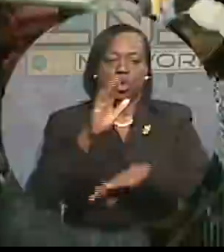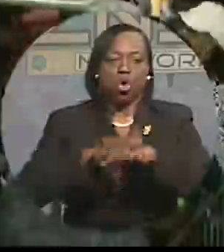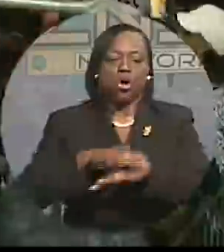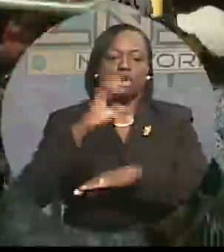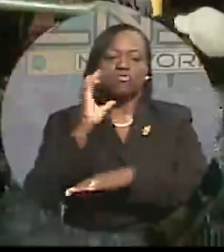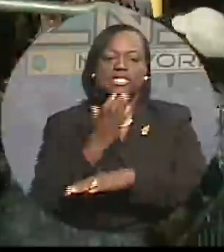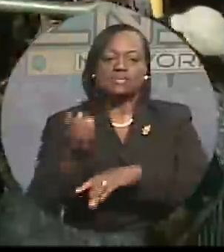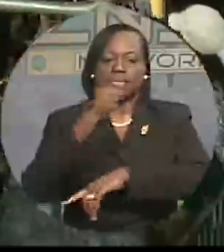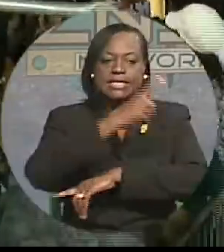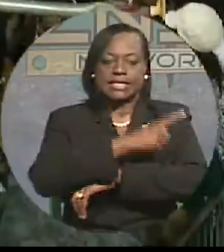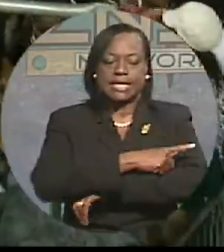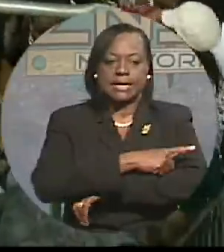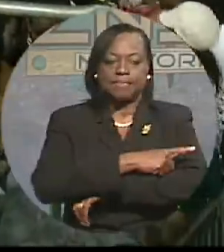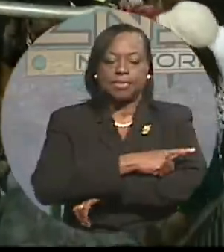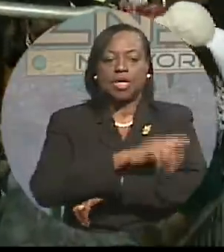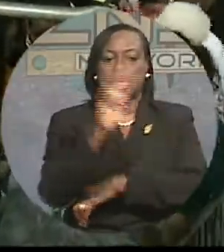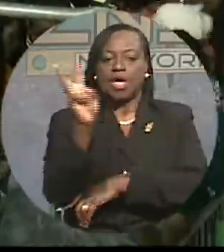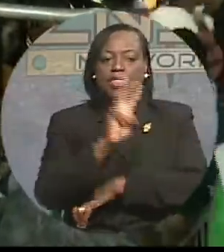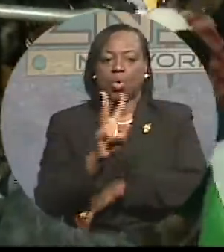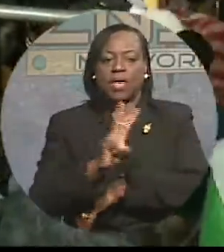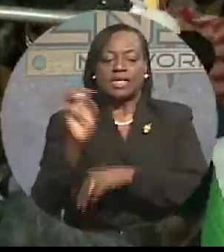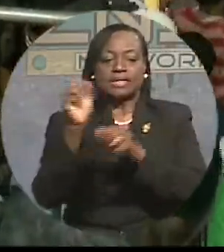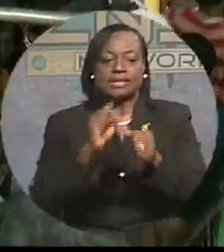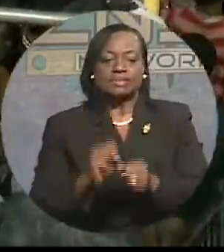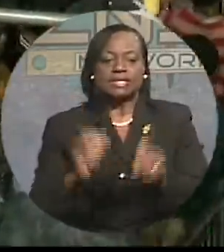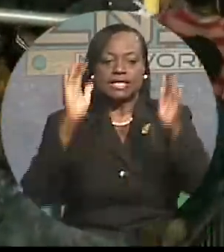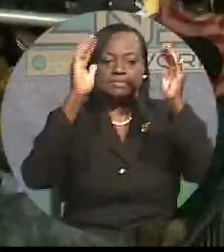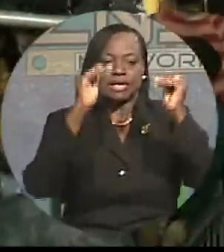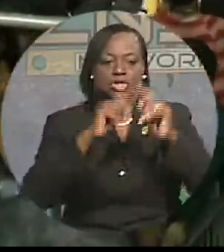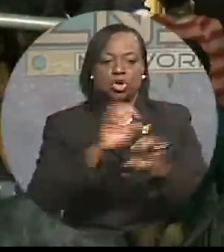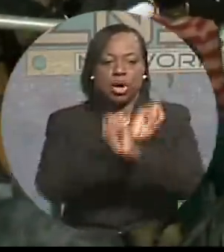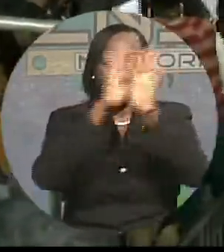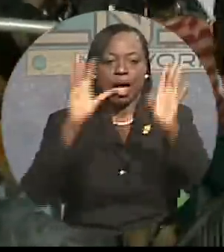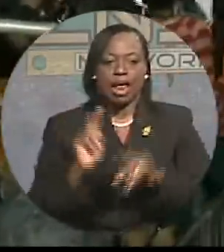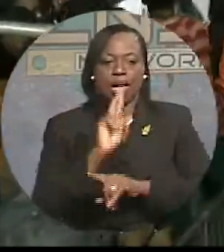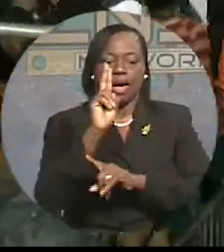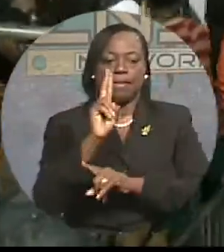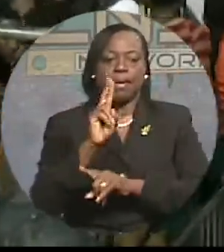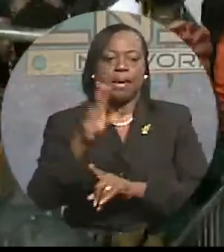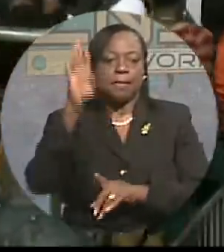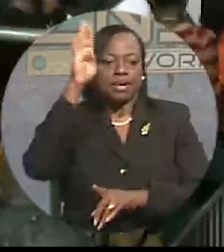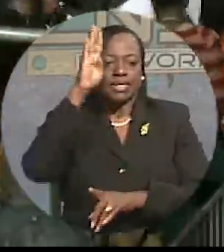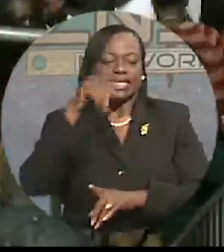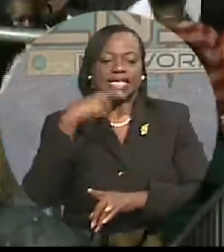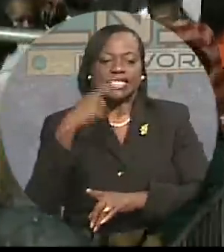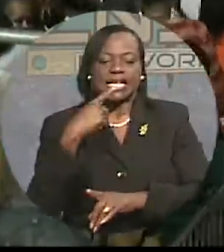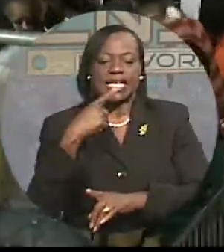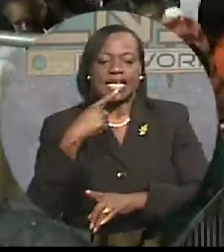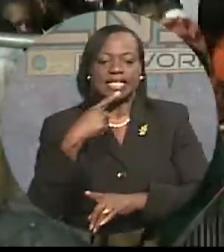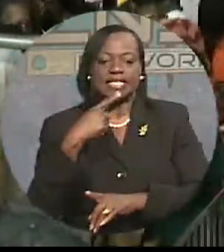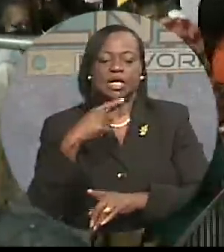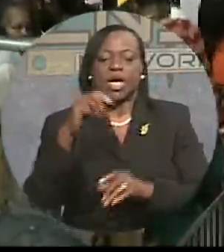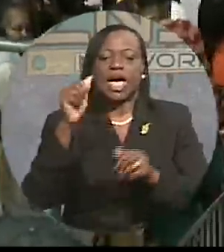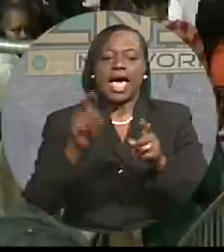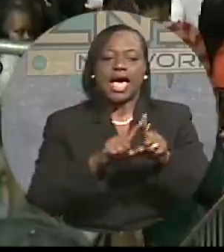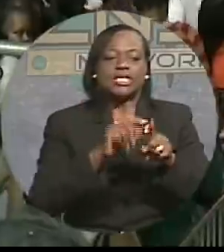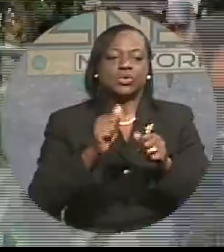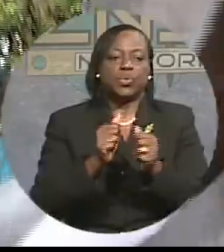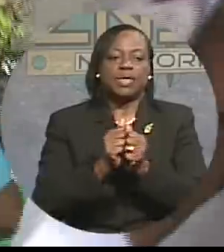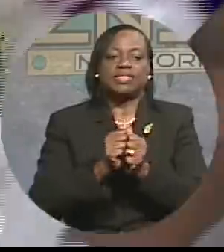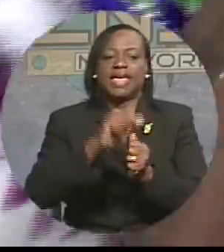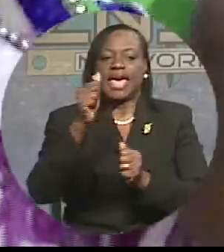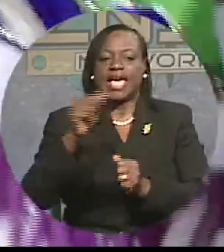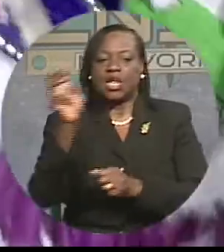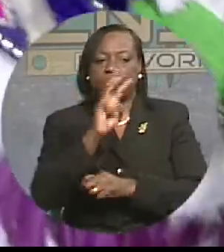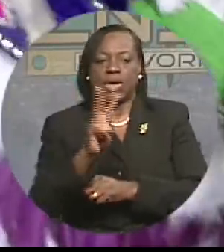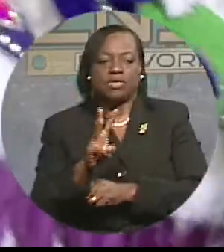Day. Now, although the weather system is expected to clear up, Burnside says, as with any weather system, we can't